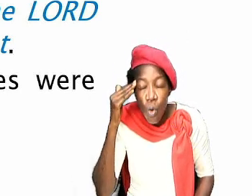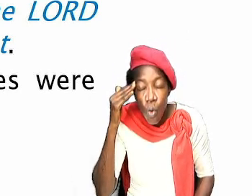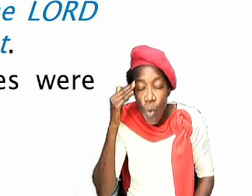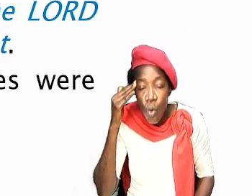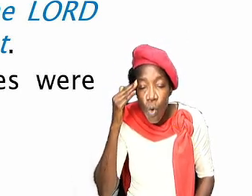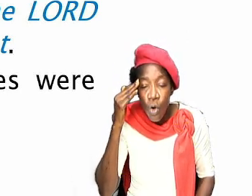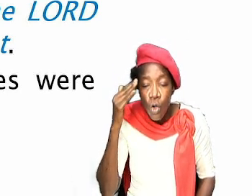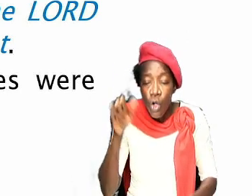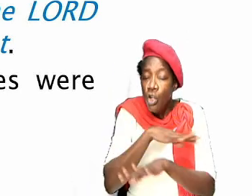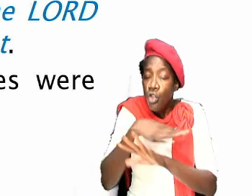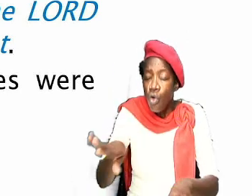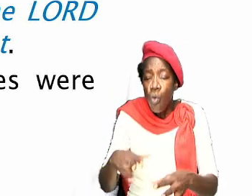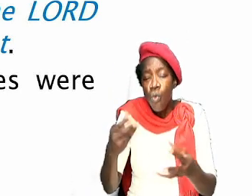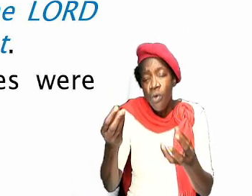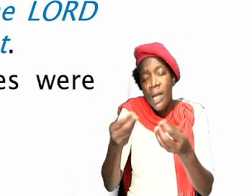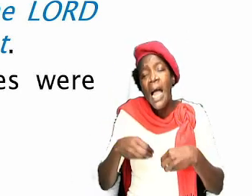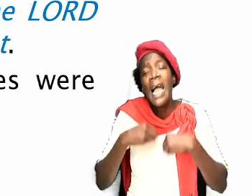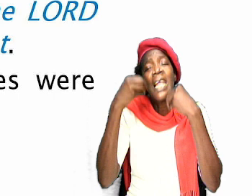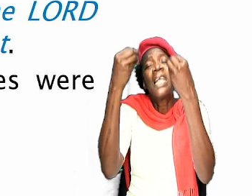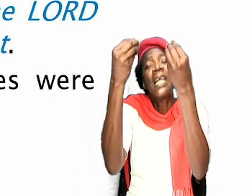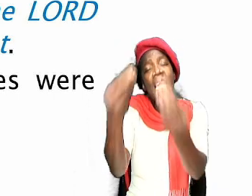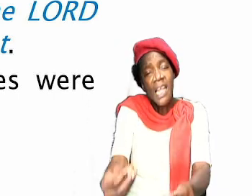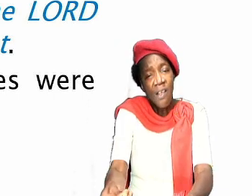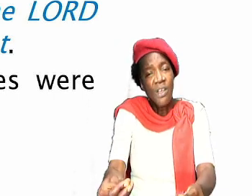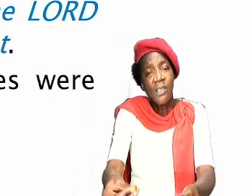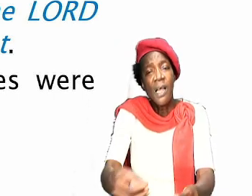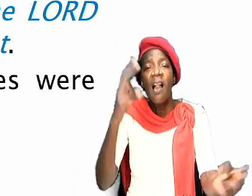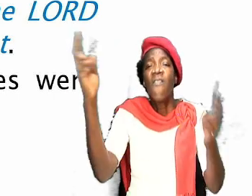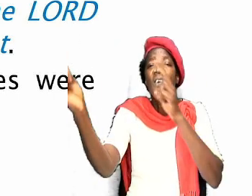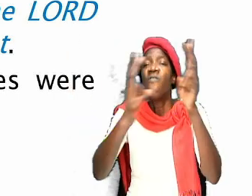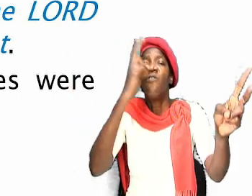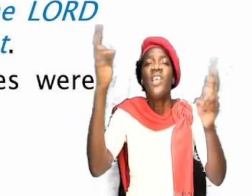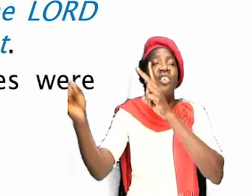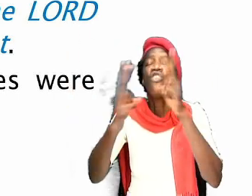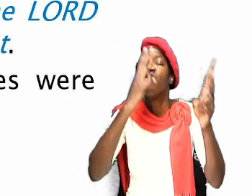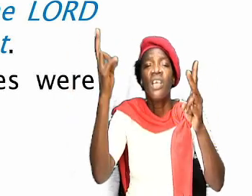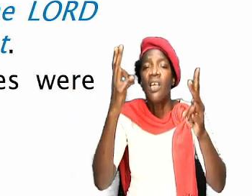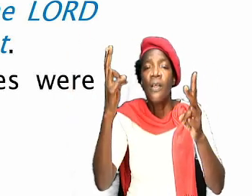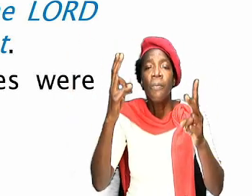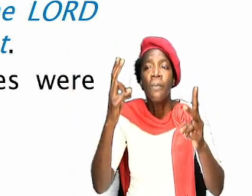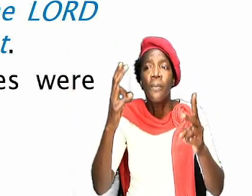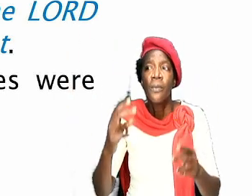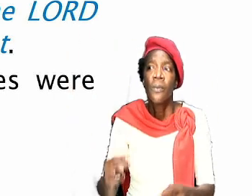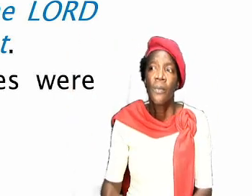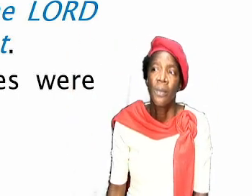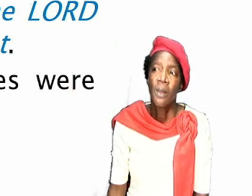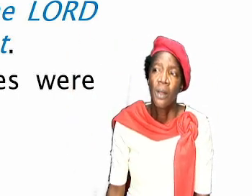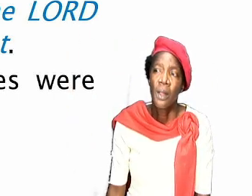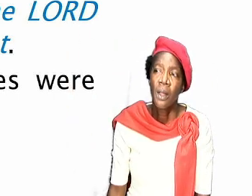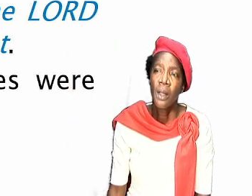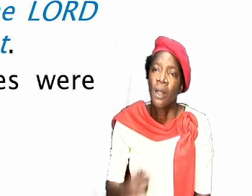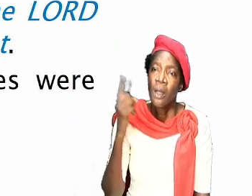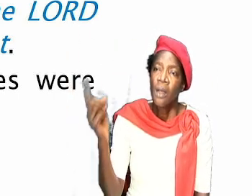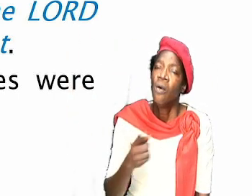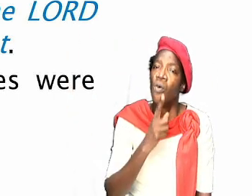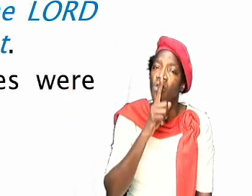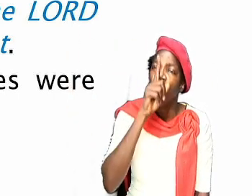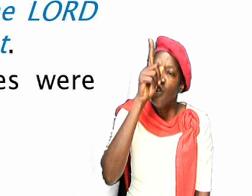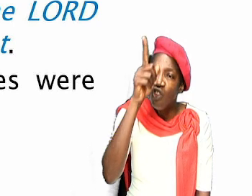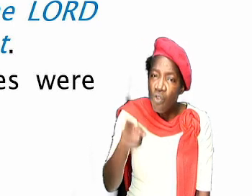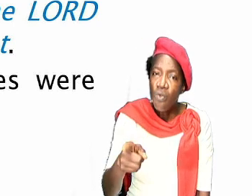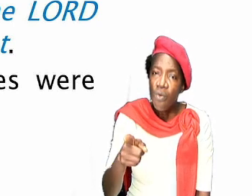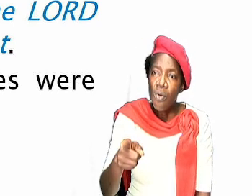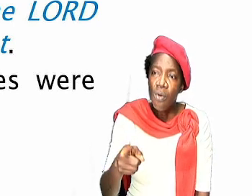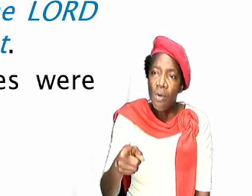cannot give ourselves the victory. Victory is only guaranteed if we maintain